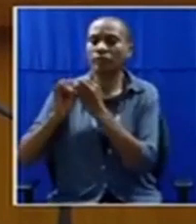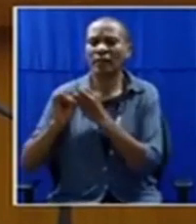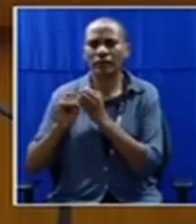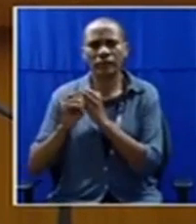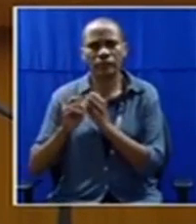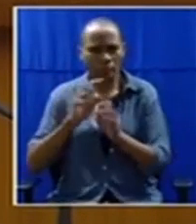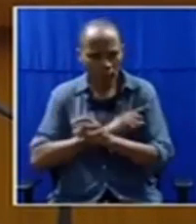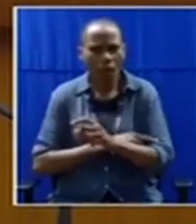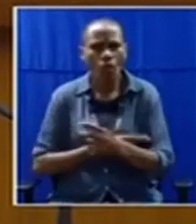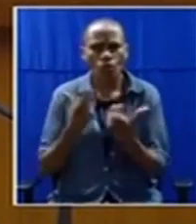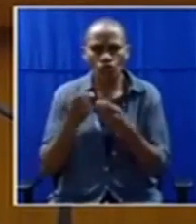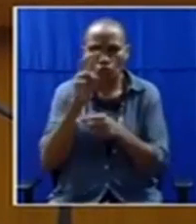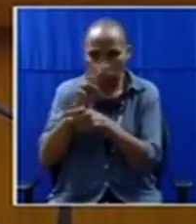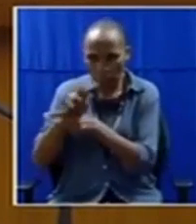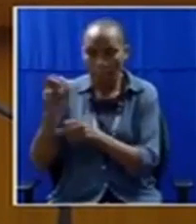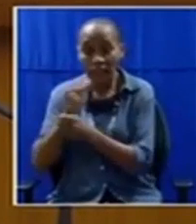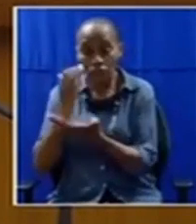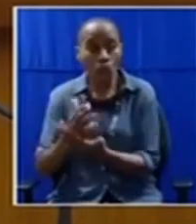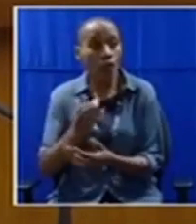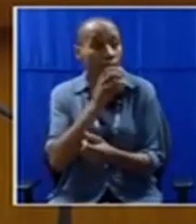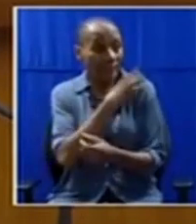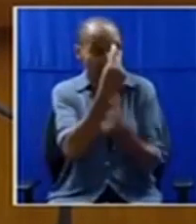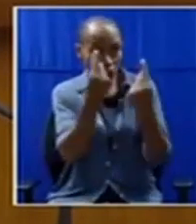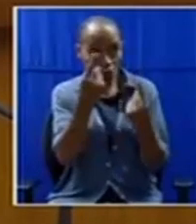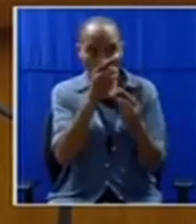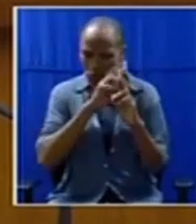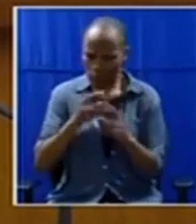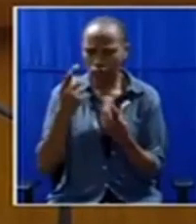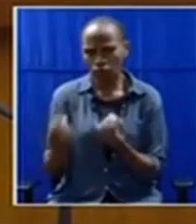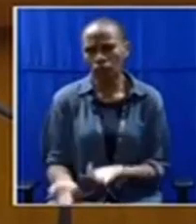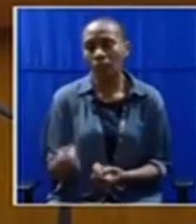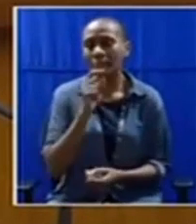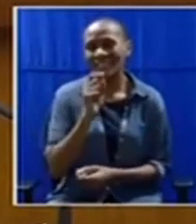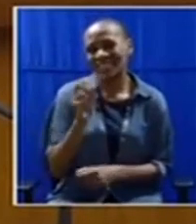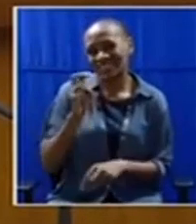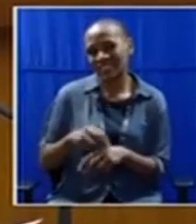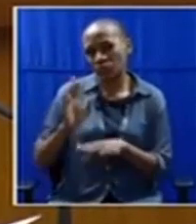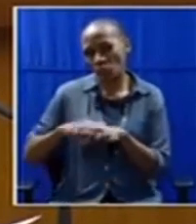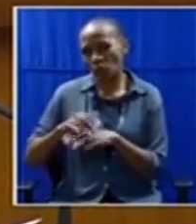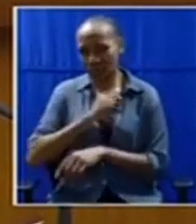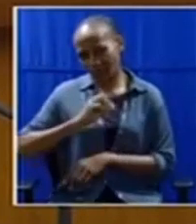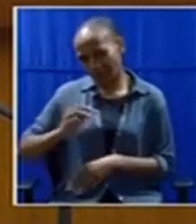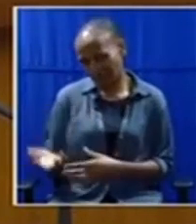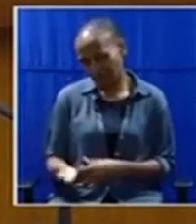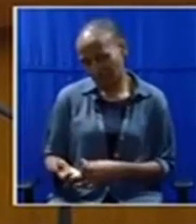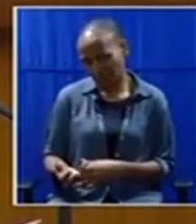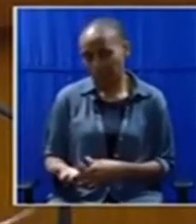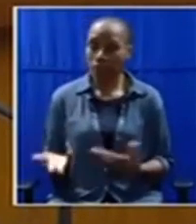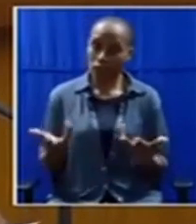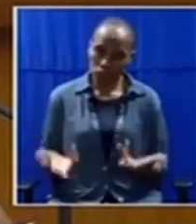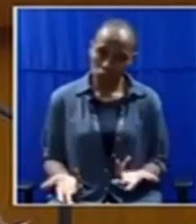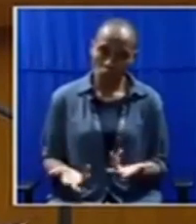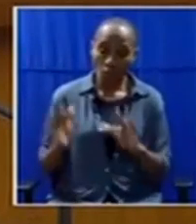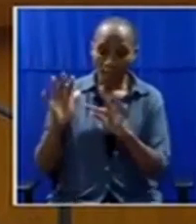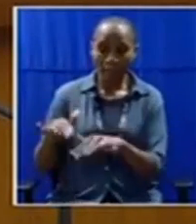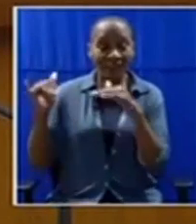do oversight over the executive. This requires adequate investment in human resources. Therefore, the manner in which